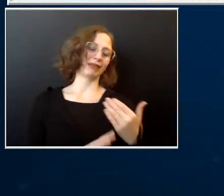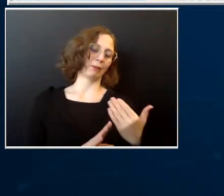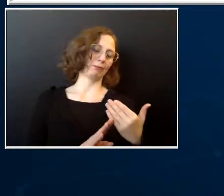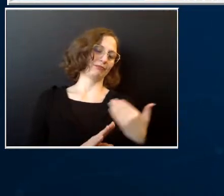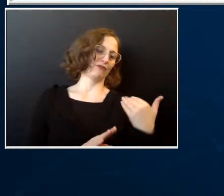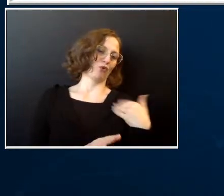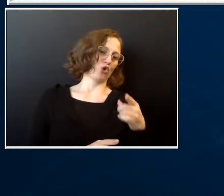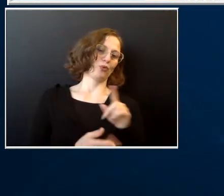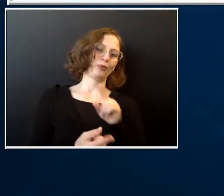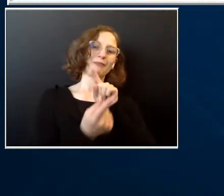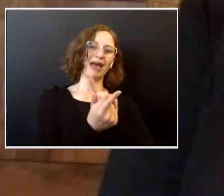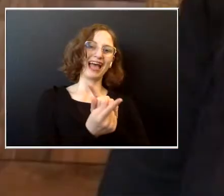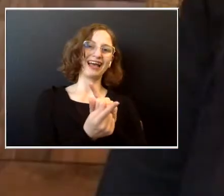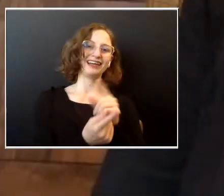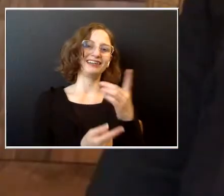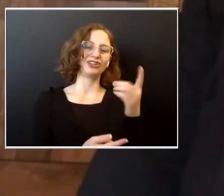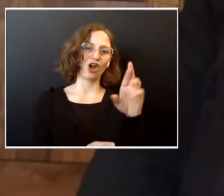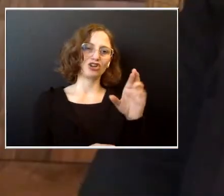listen?